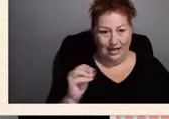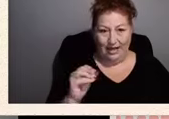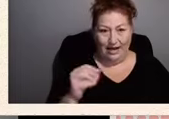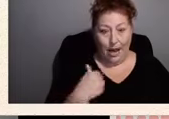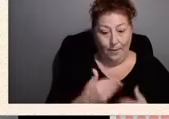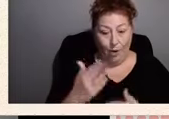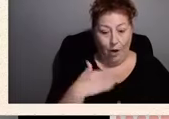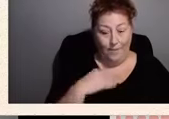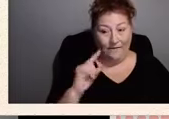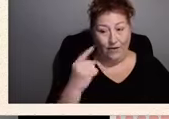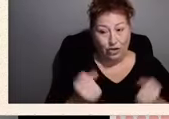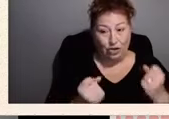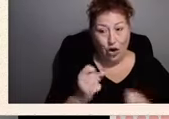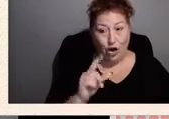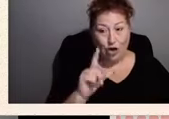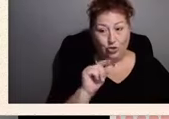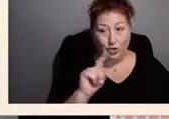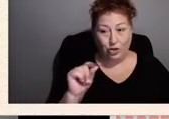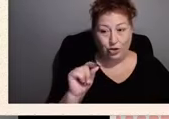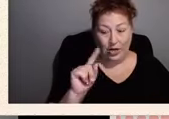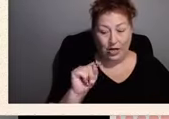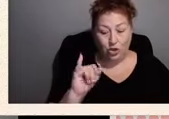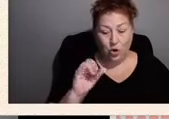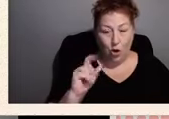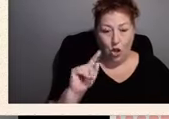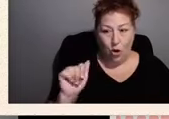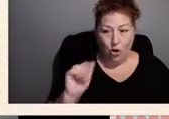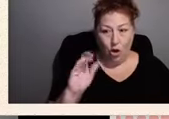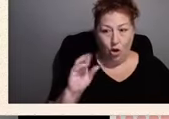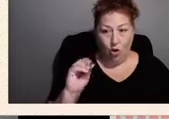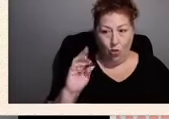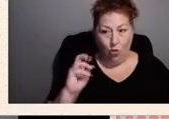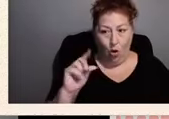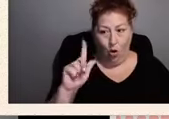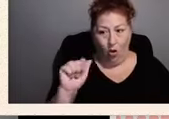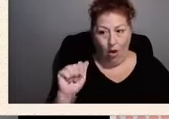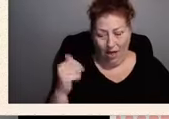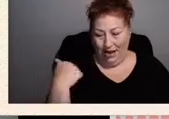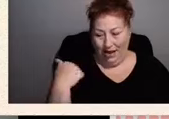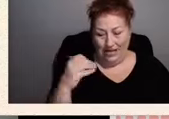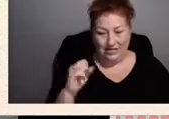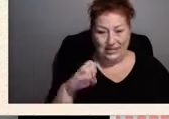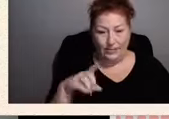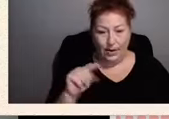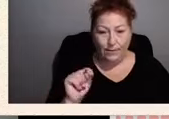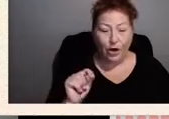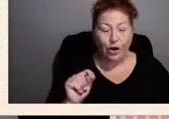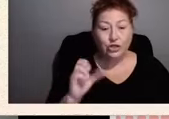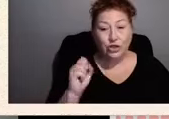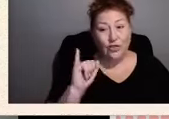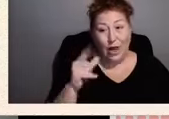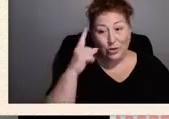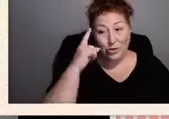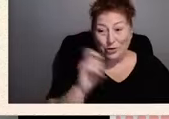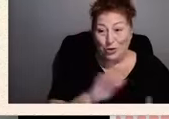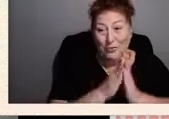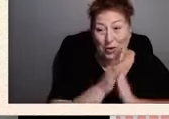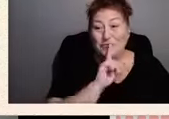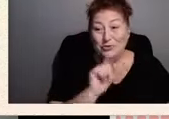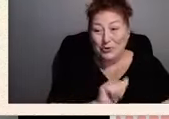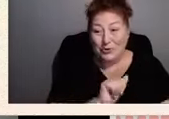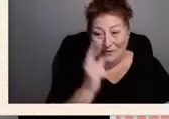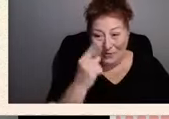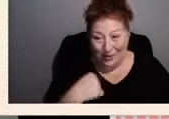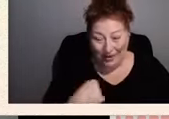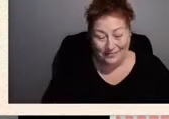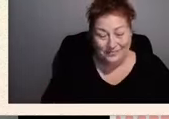a 2020 Toyota Corolla, in September. So that was a dream come true for me.